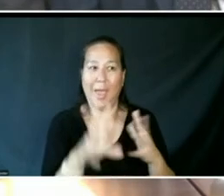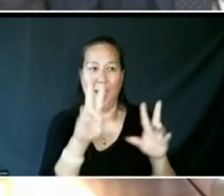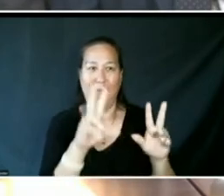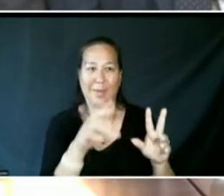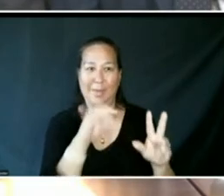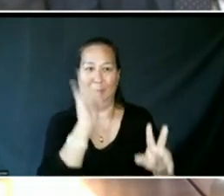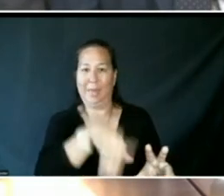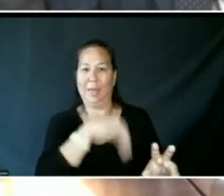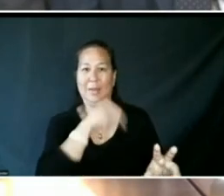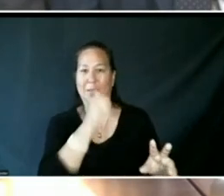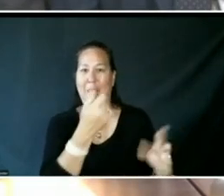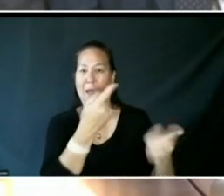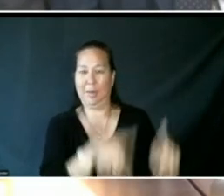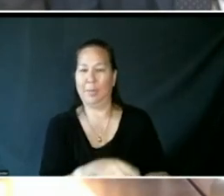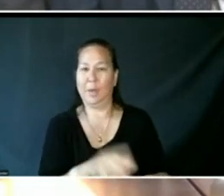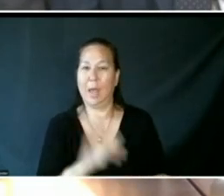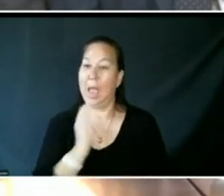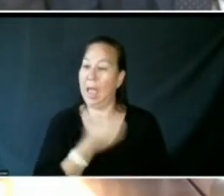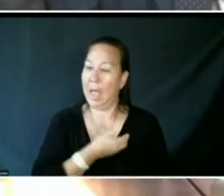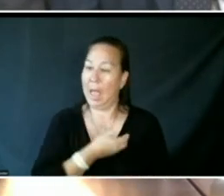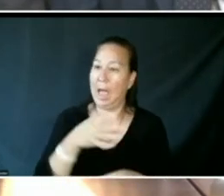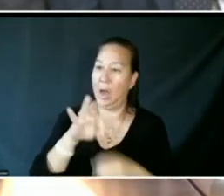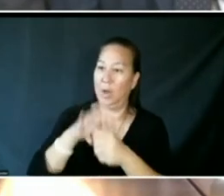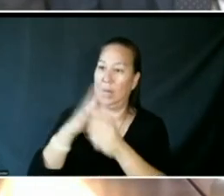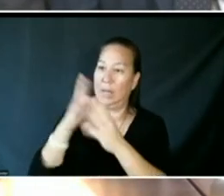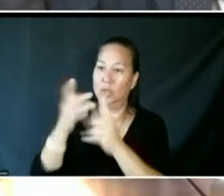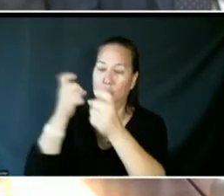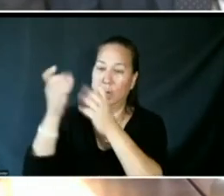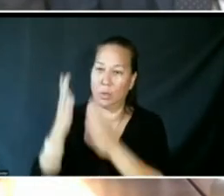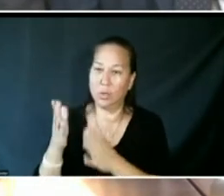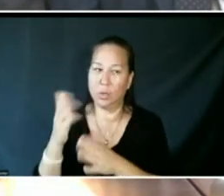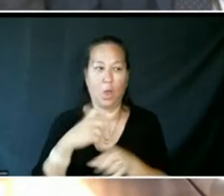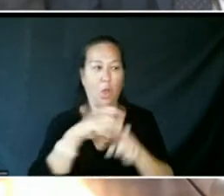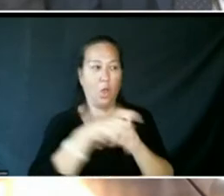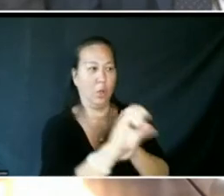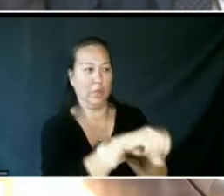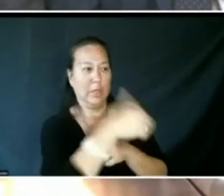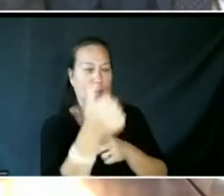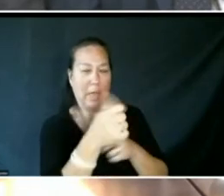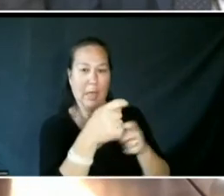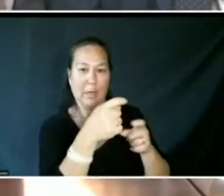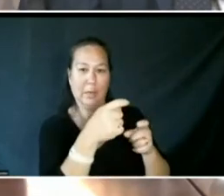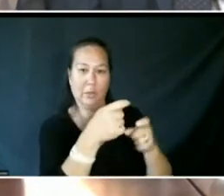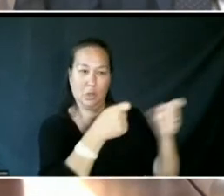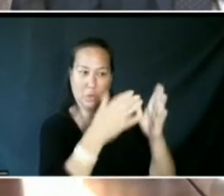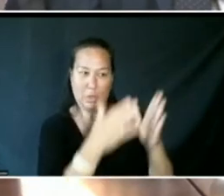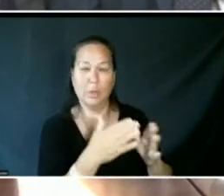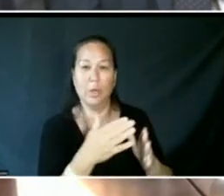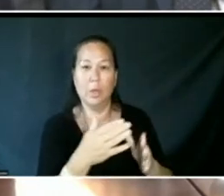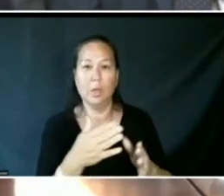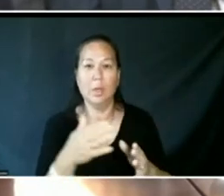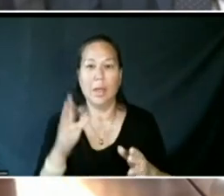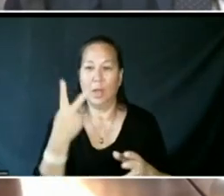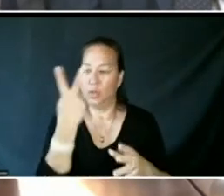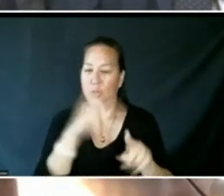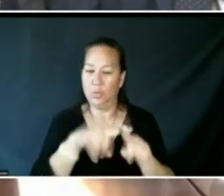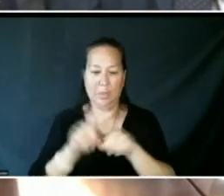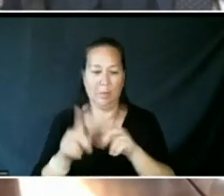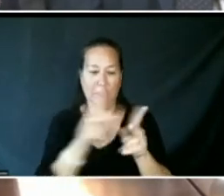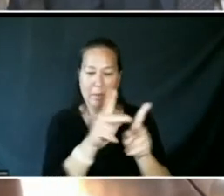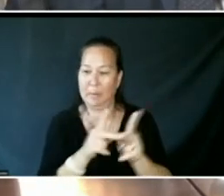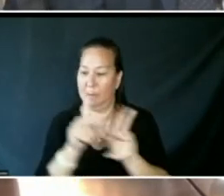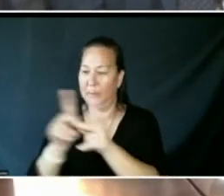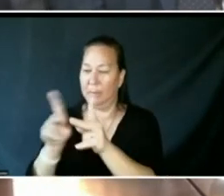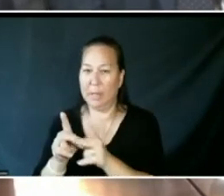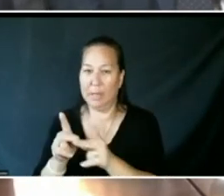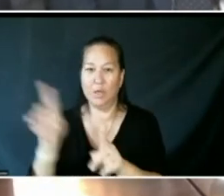our elections director called their elections director, who was at another location because this was election day. There was two different places where ballot things